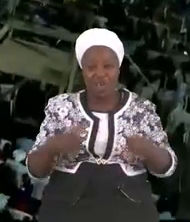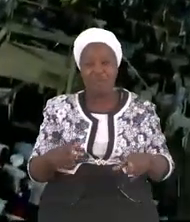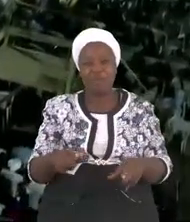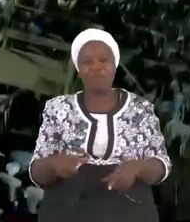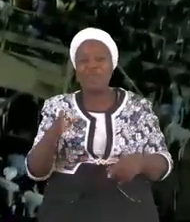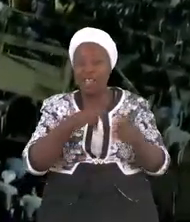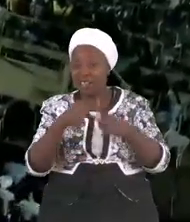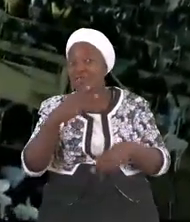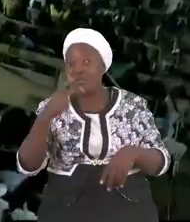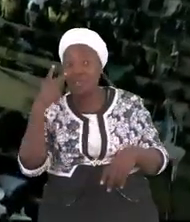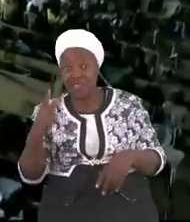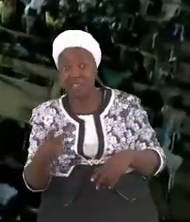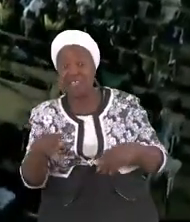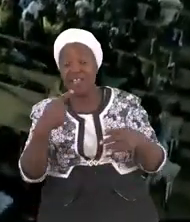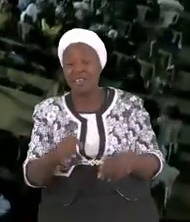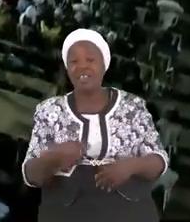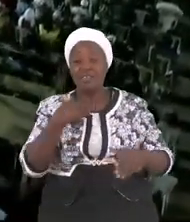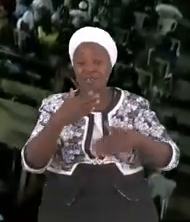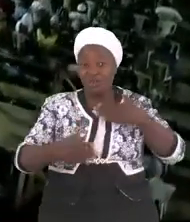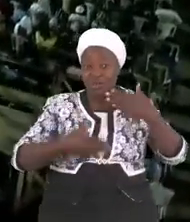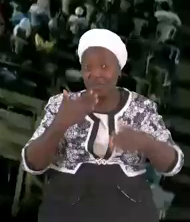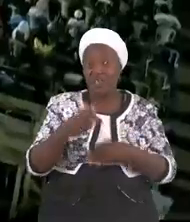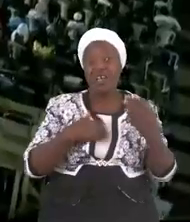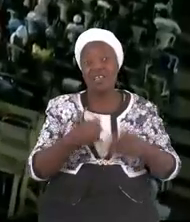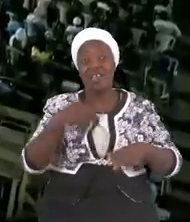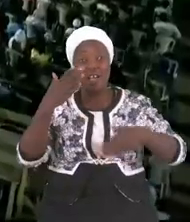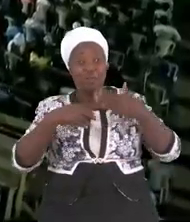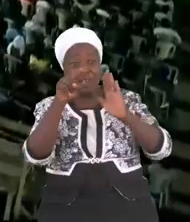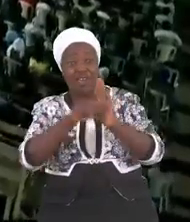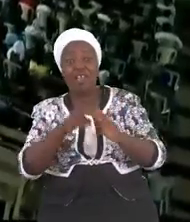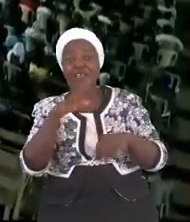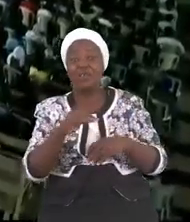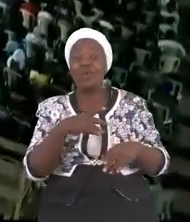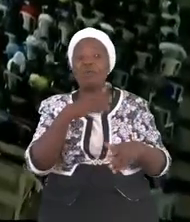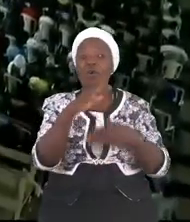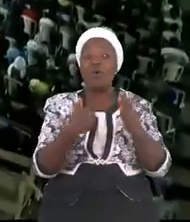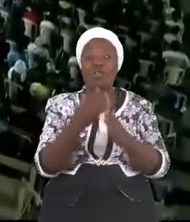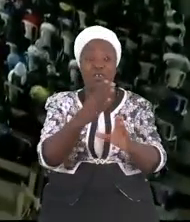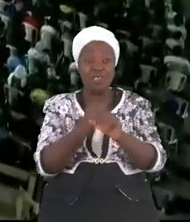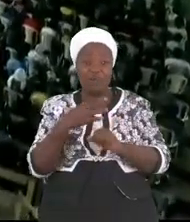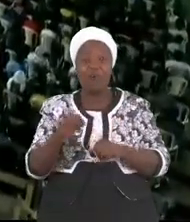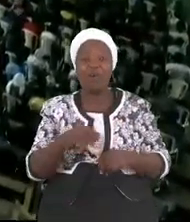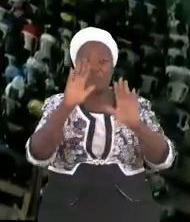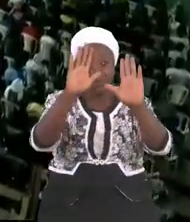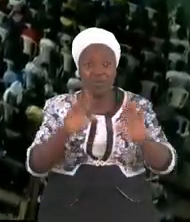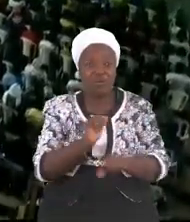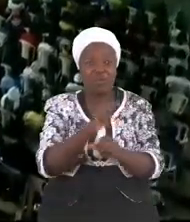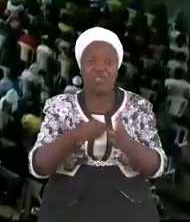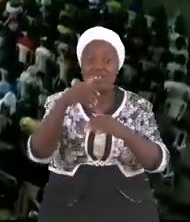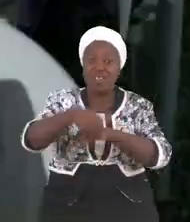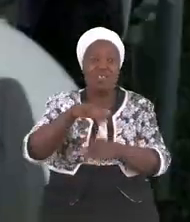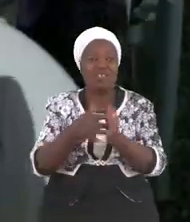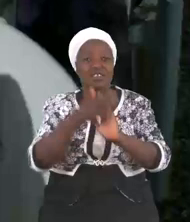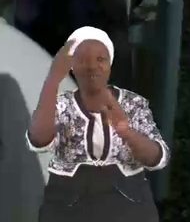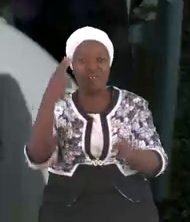will see the joy and the jubilation of the recipients of miracles tonight in